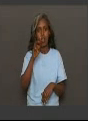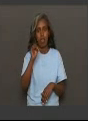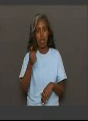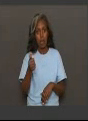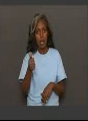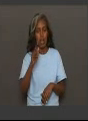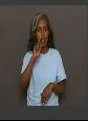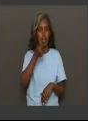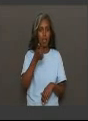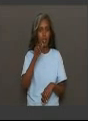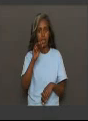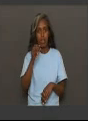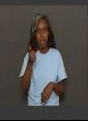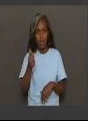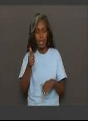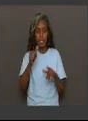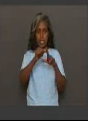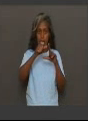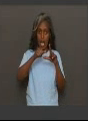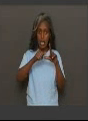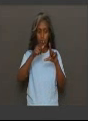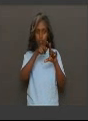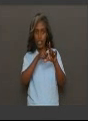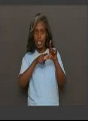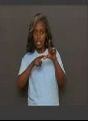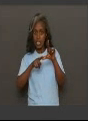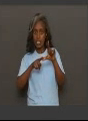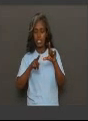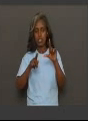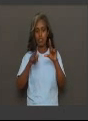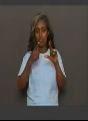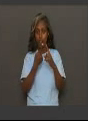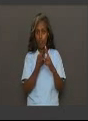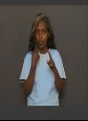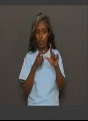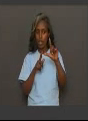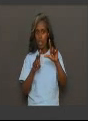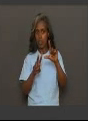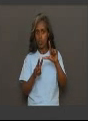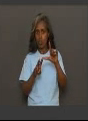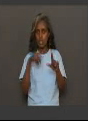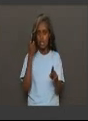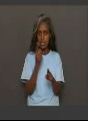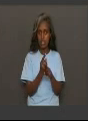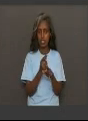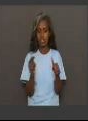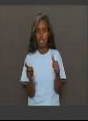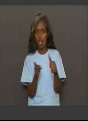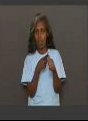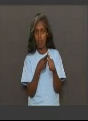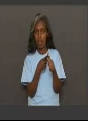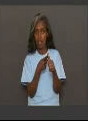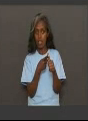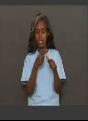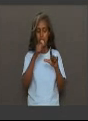Gamma is the angle of inclination for L2, just as alpha